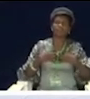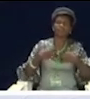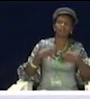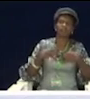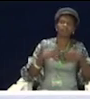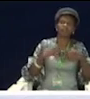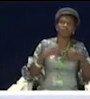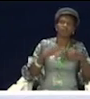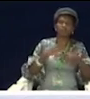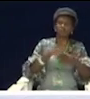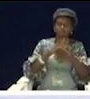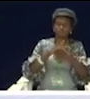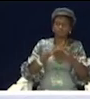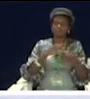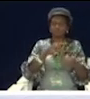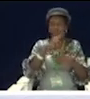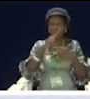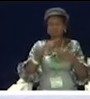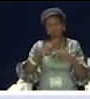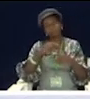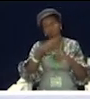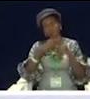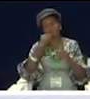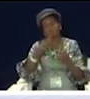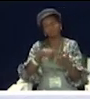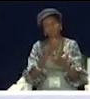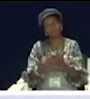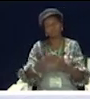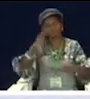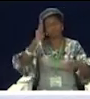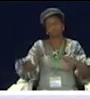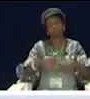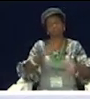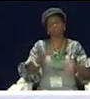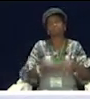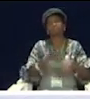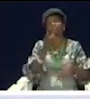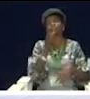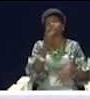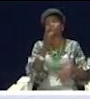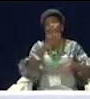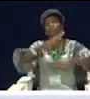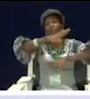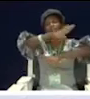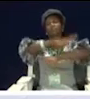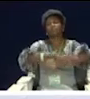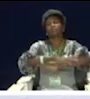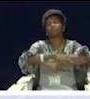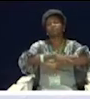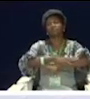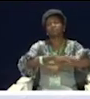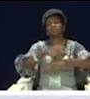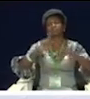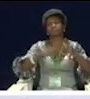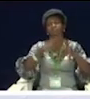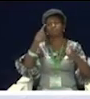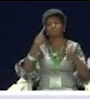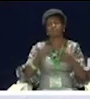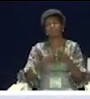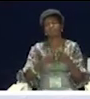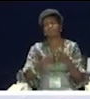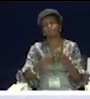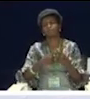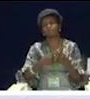When she arrived, we sat at the dining table. And then